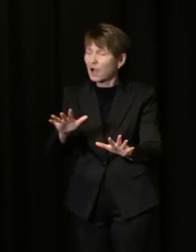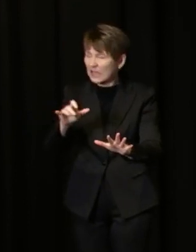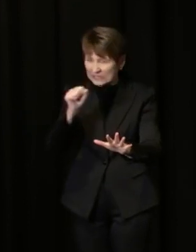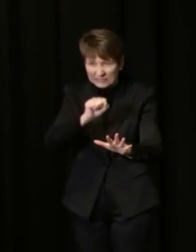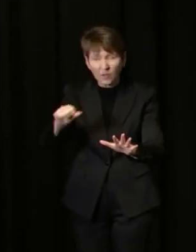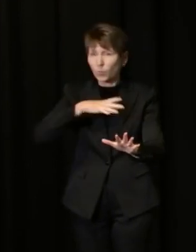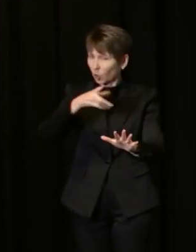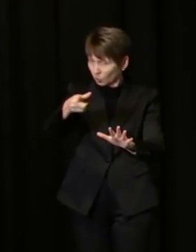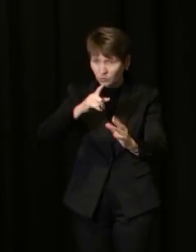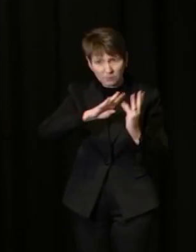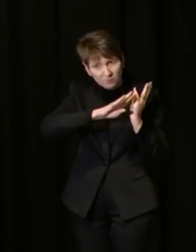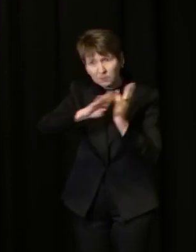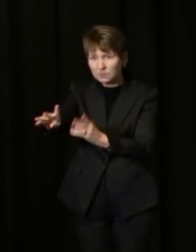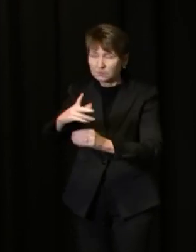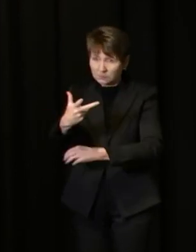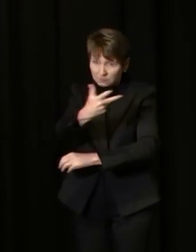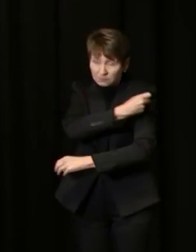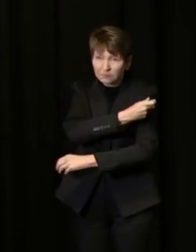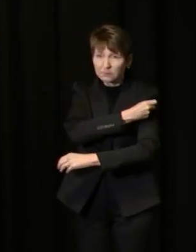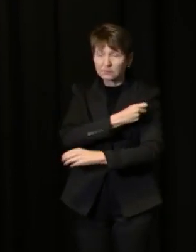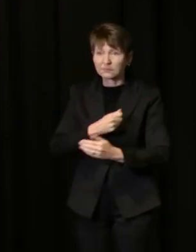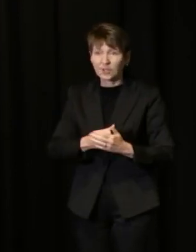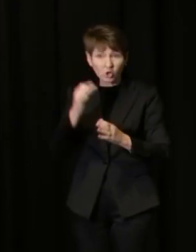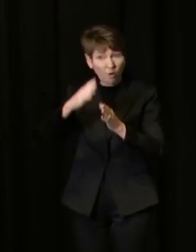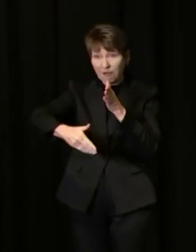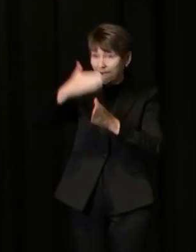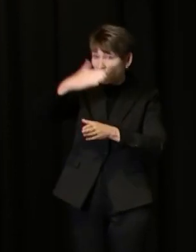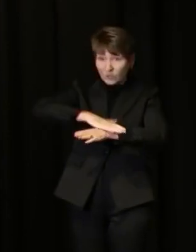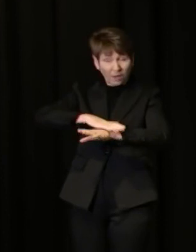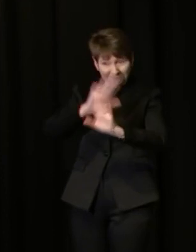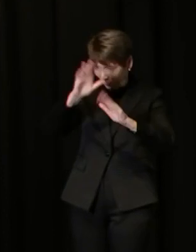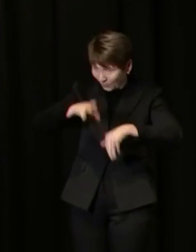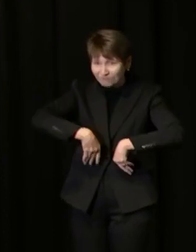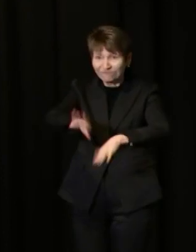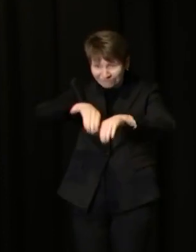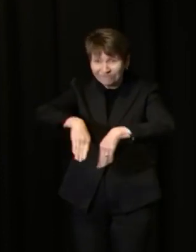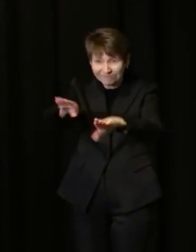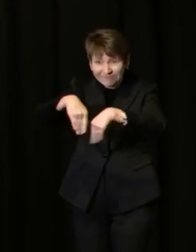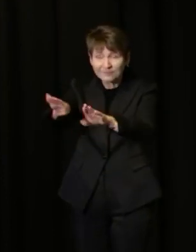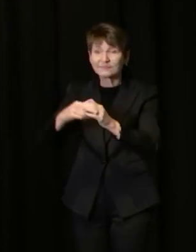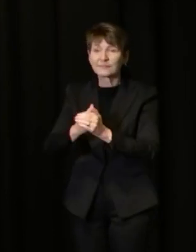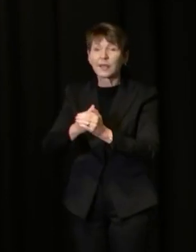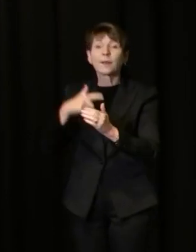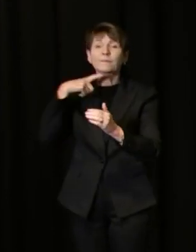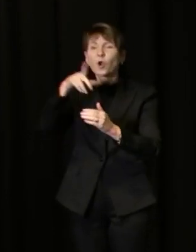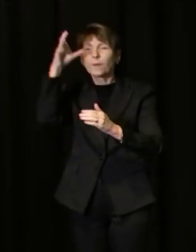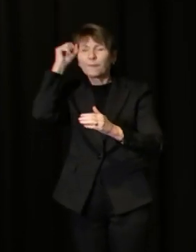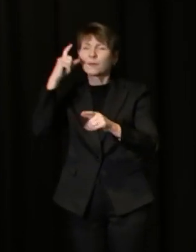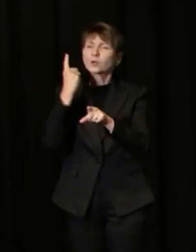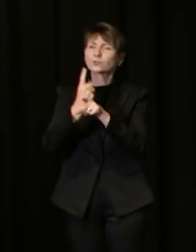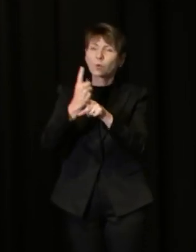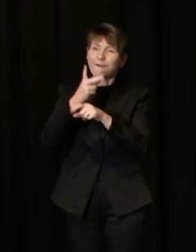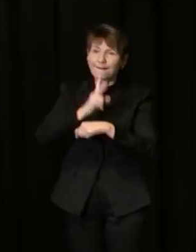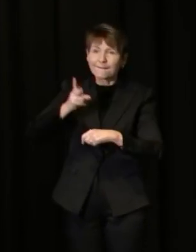and be part of this vaccination program. Every single dose matters, and then we'll soon get into boosters. So this